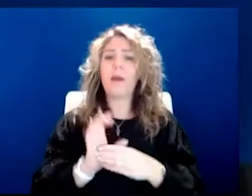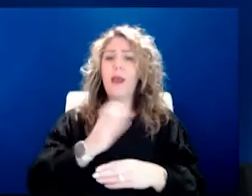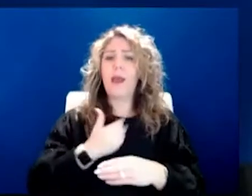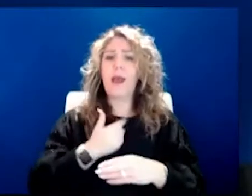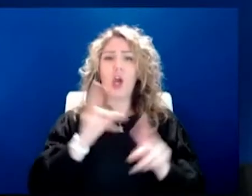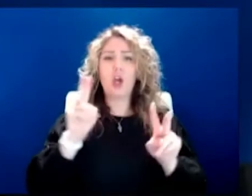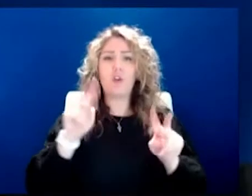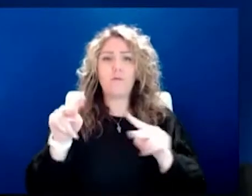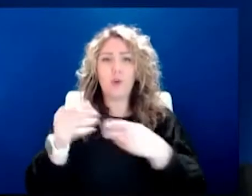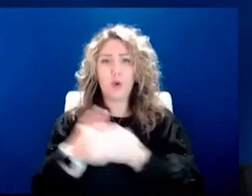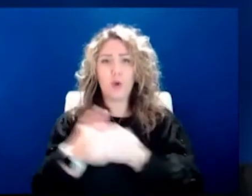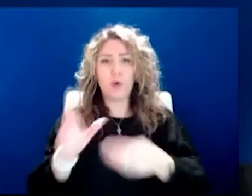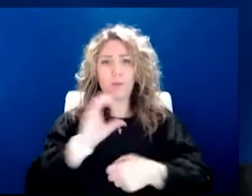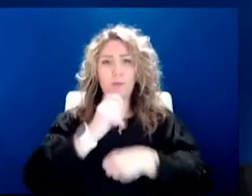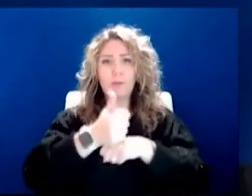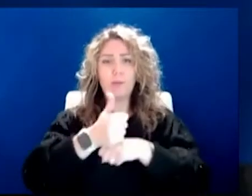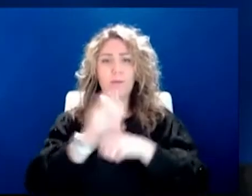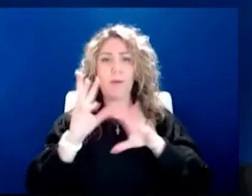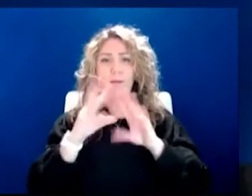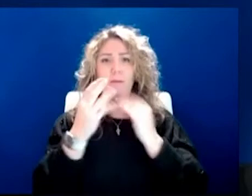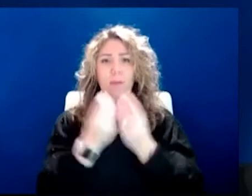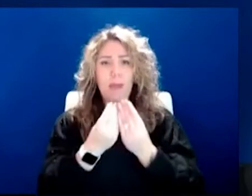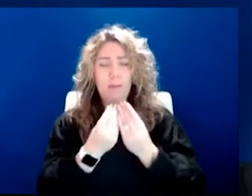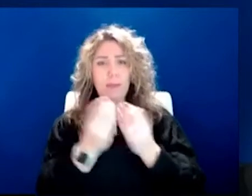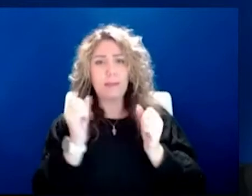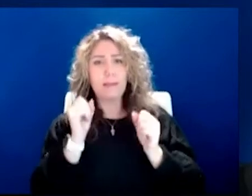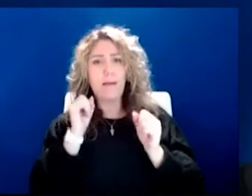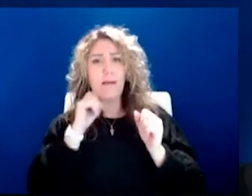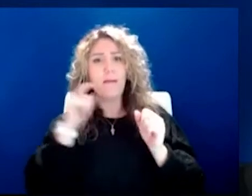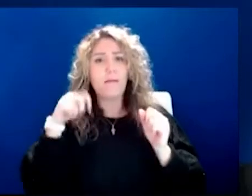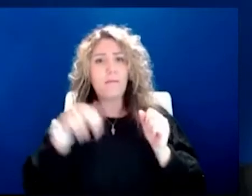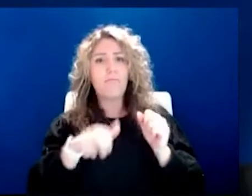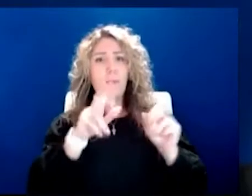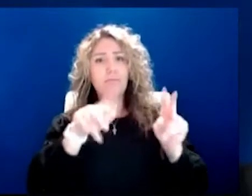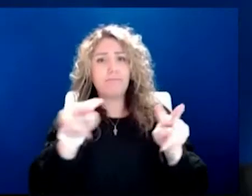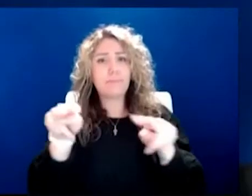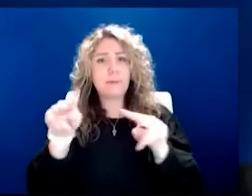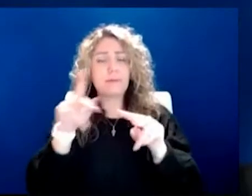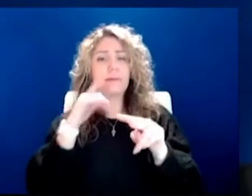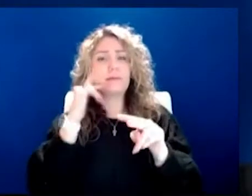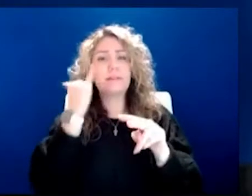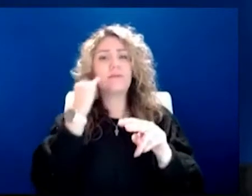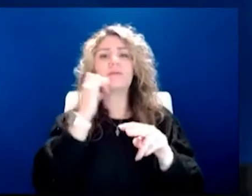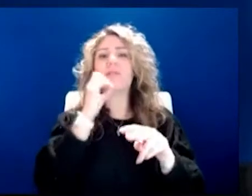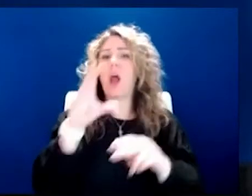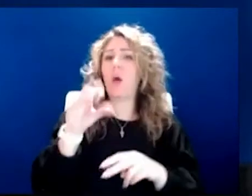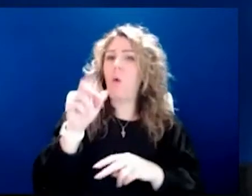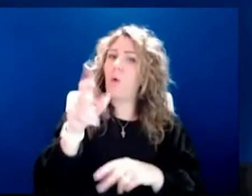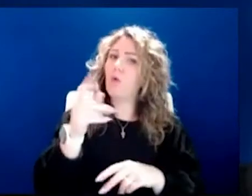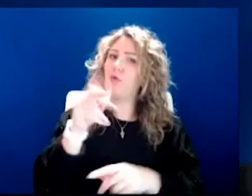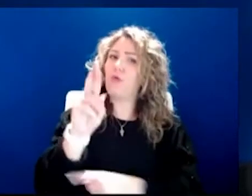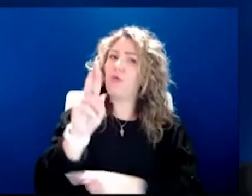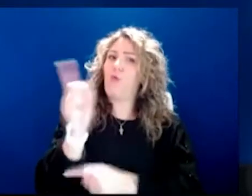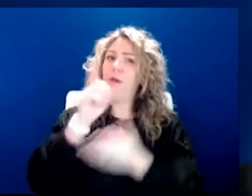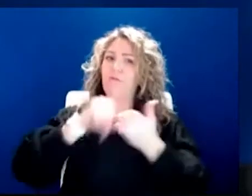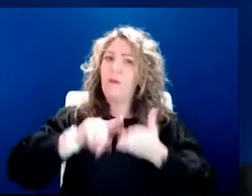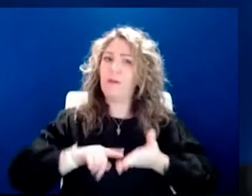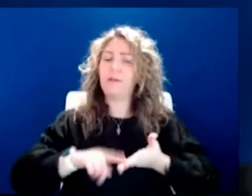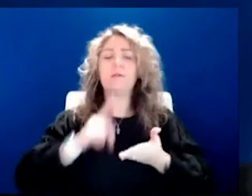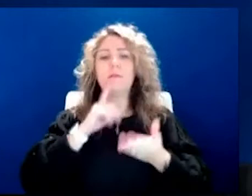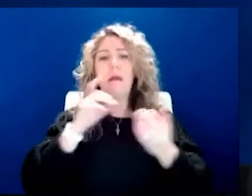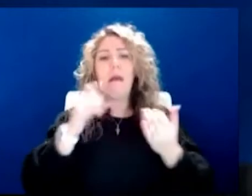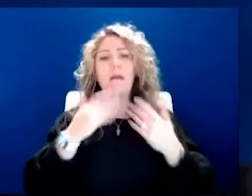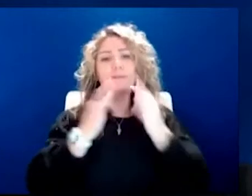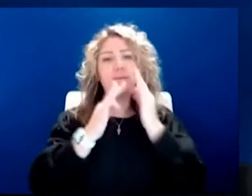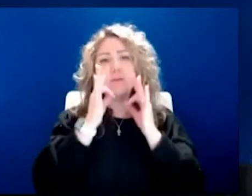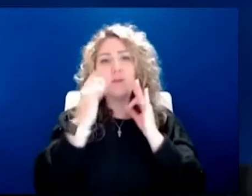our families to come down and view the patients as long as they're not a coroner's case. We can set it up. We can have snacks down there for the families, and they can